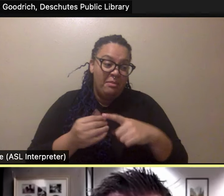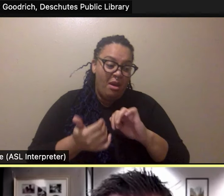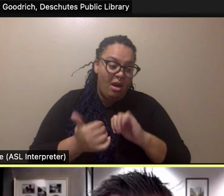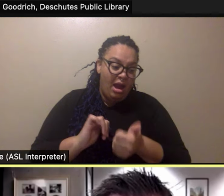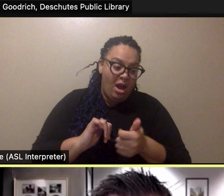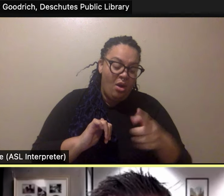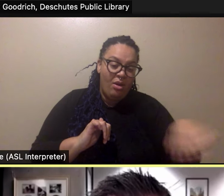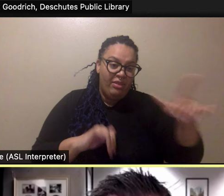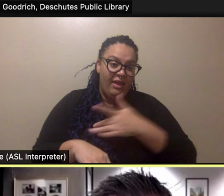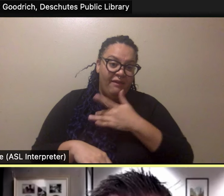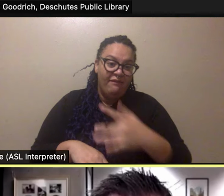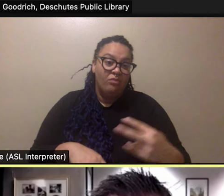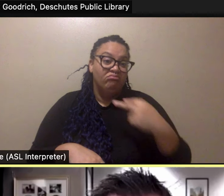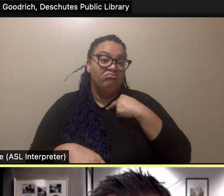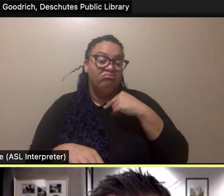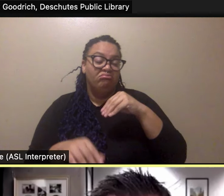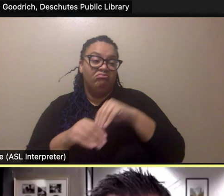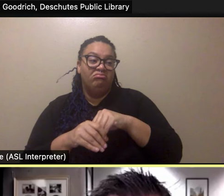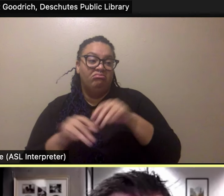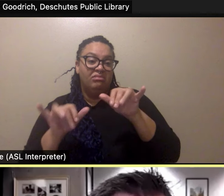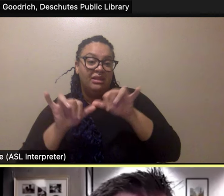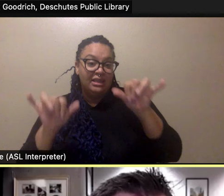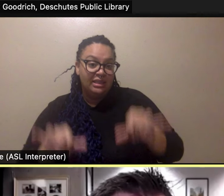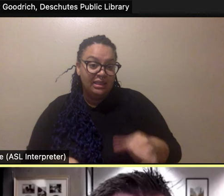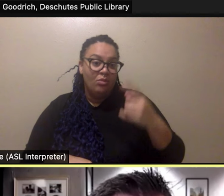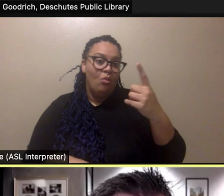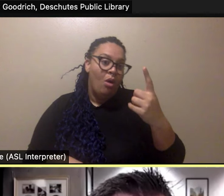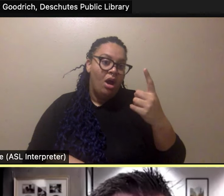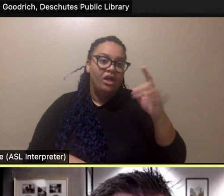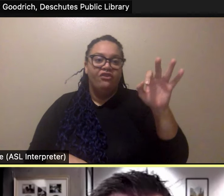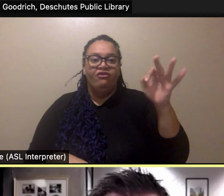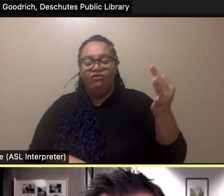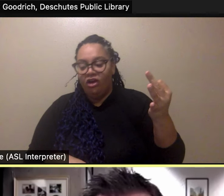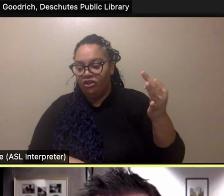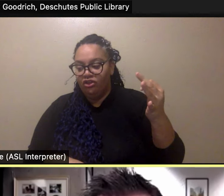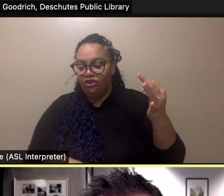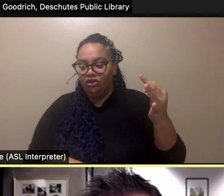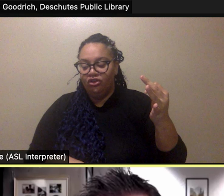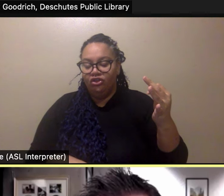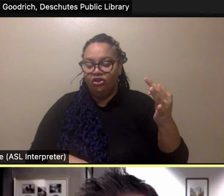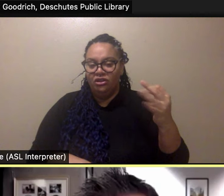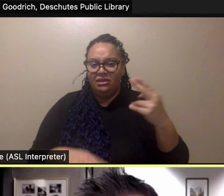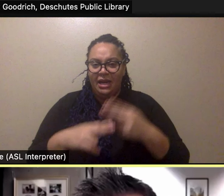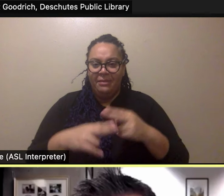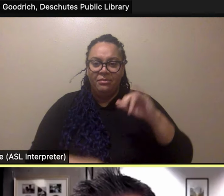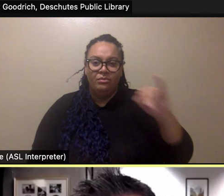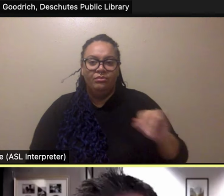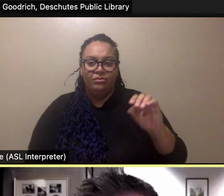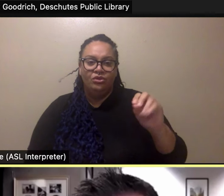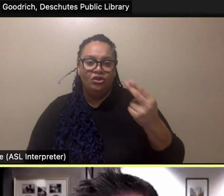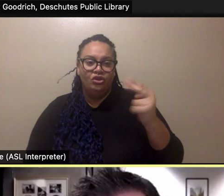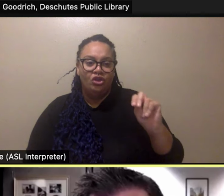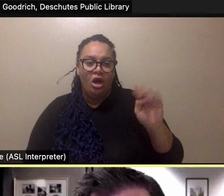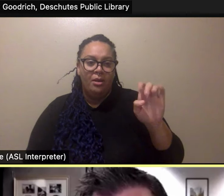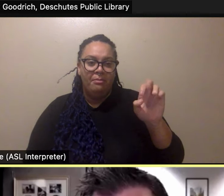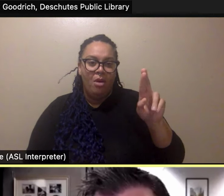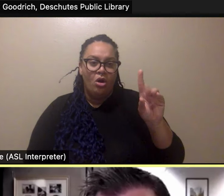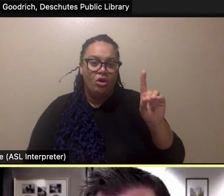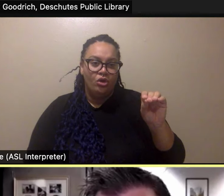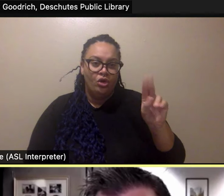felt trapped by the system. One was a slave, French slave trader named Jean Barbeau in the 18th century. And he talked about